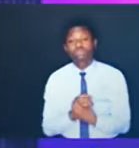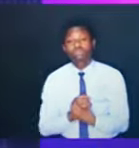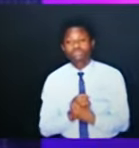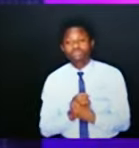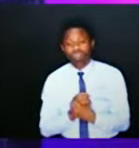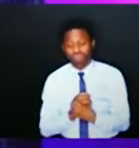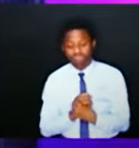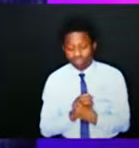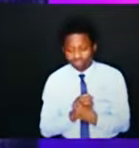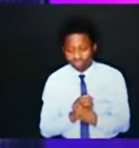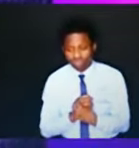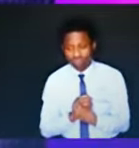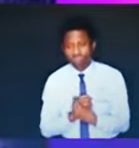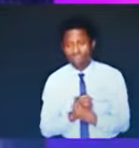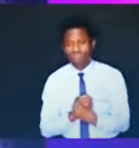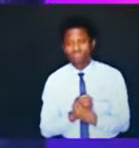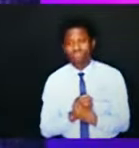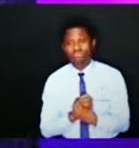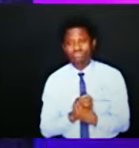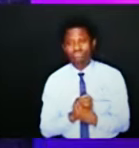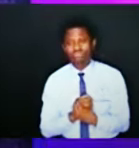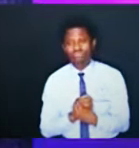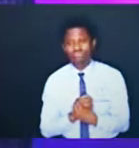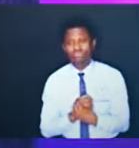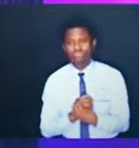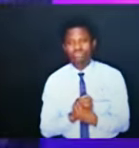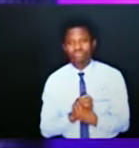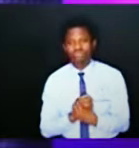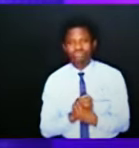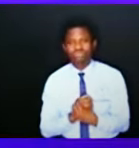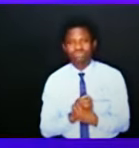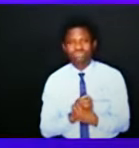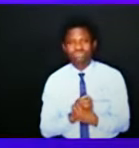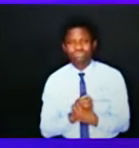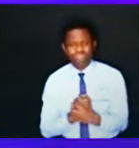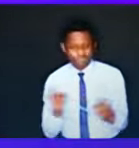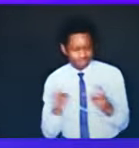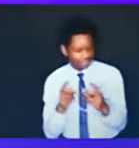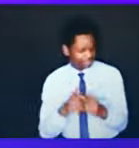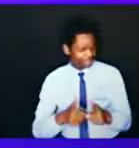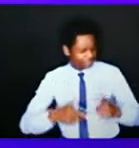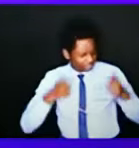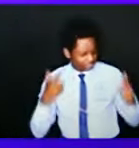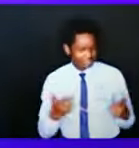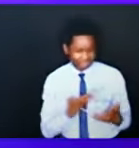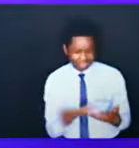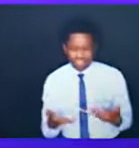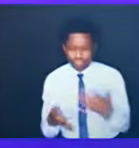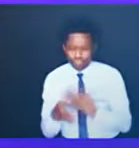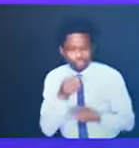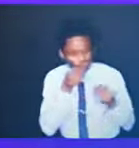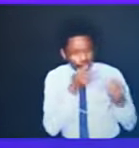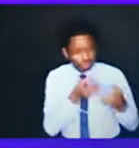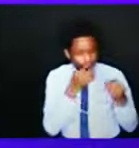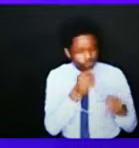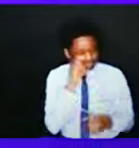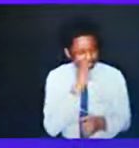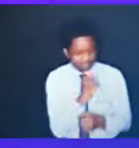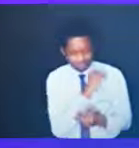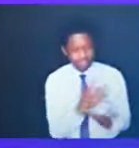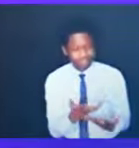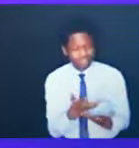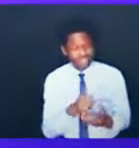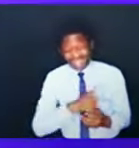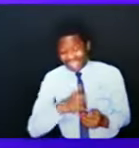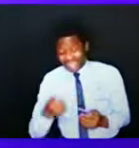na mo ho renya me kra aniwo. Now great stuff. We and same we do papa. Anyone